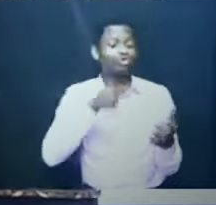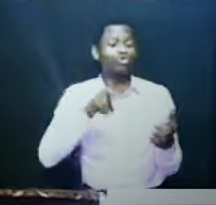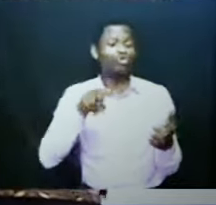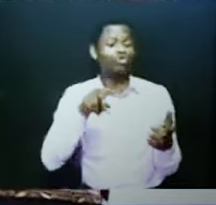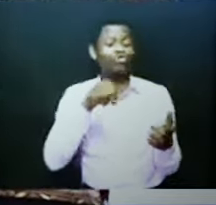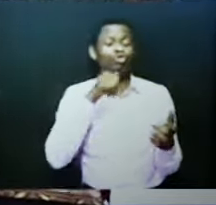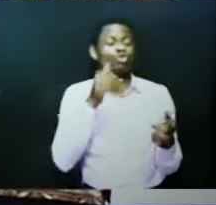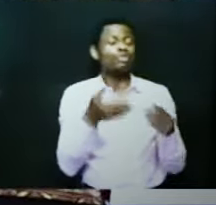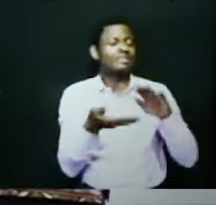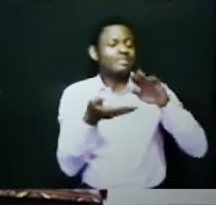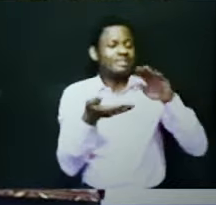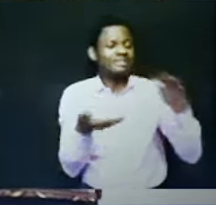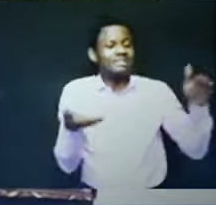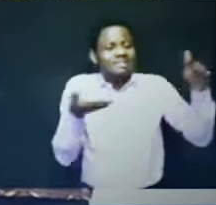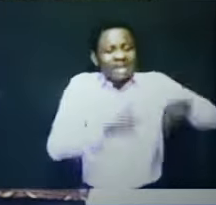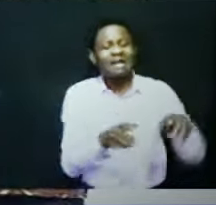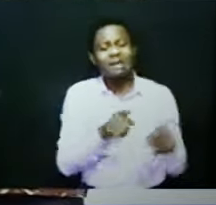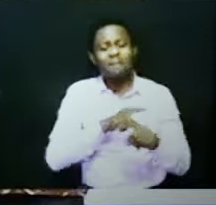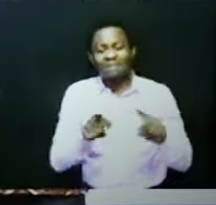in